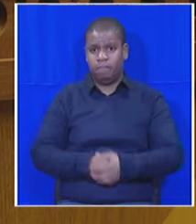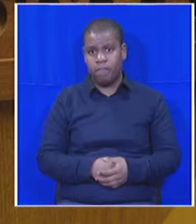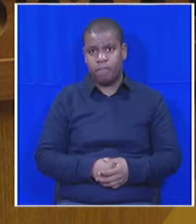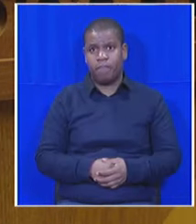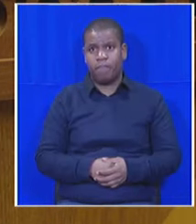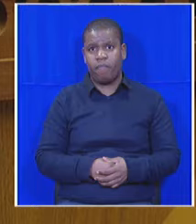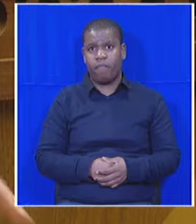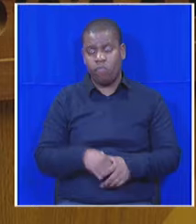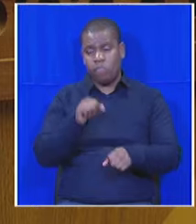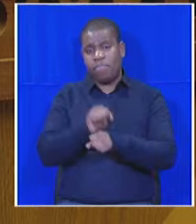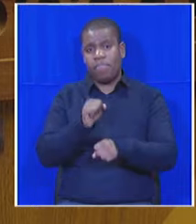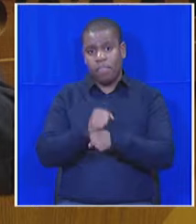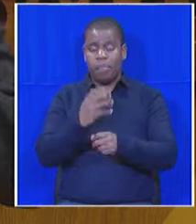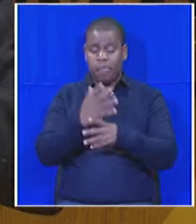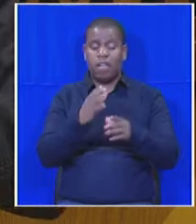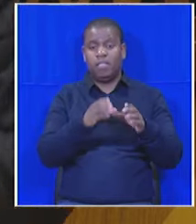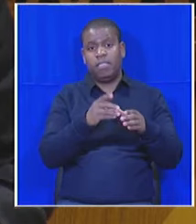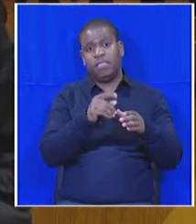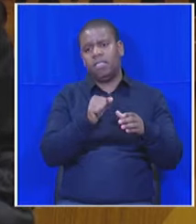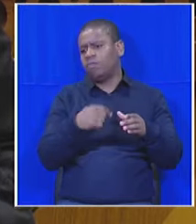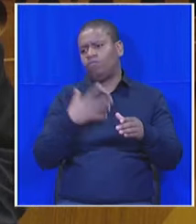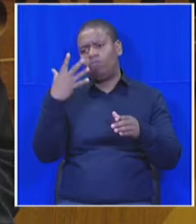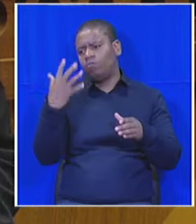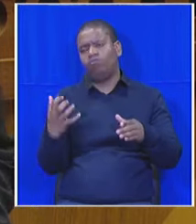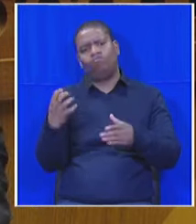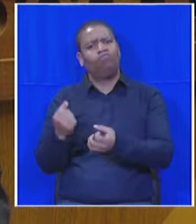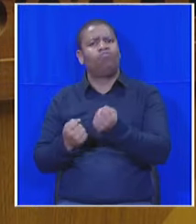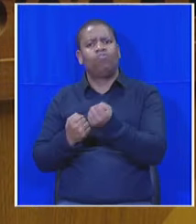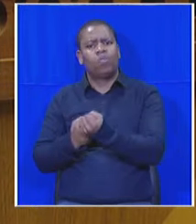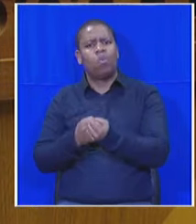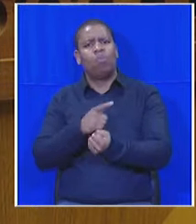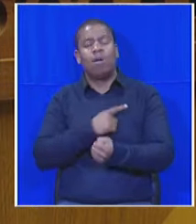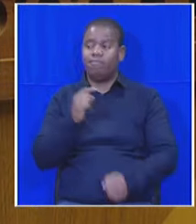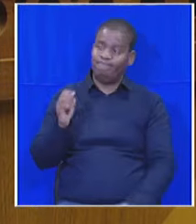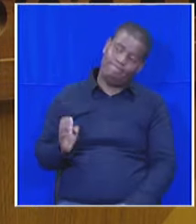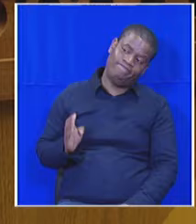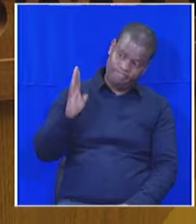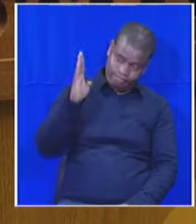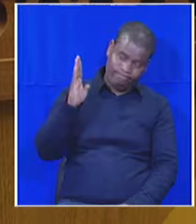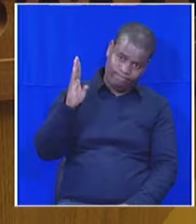turn to Labour. The Democratic Alliance cannot support this Labour vote for some very Point of specific order, Chair. reasons.